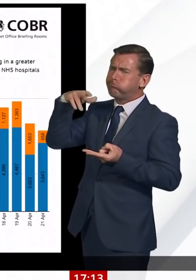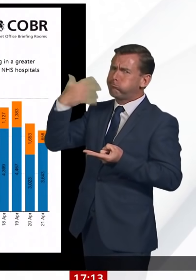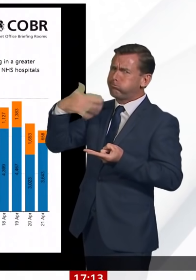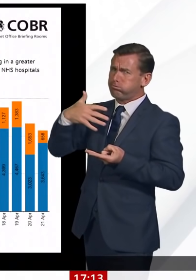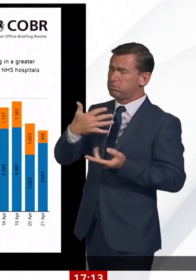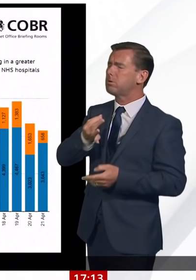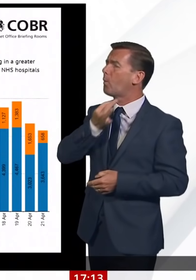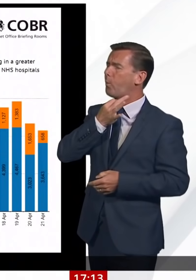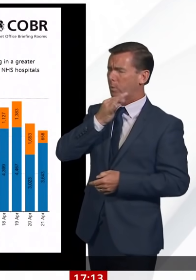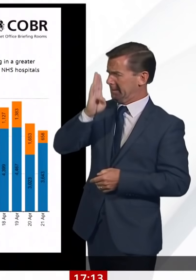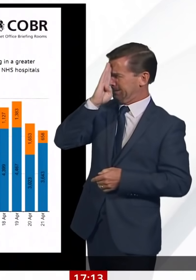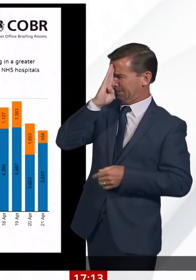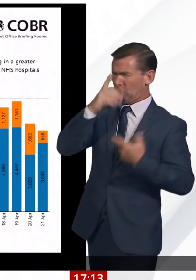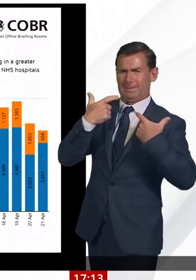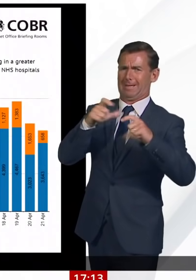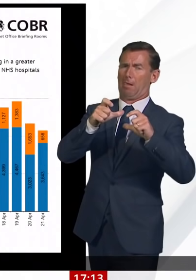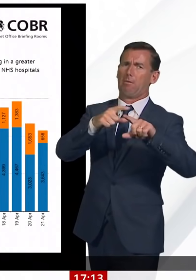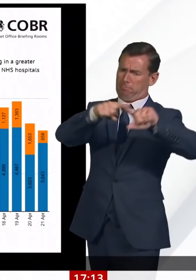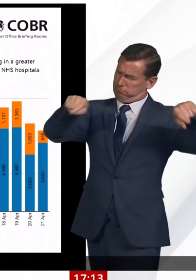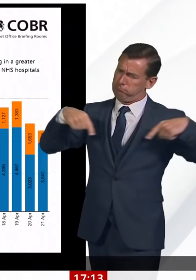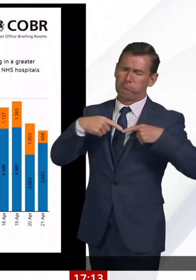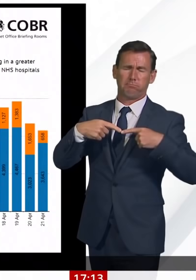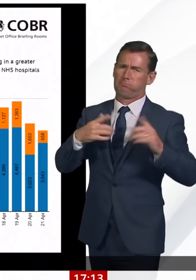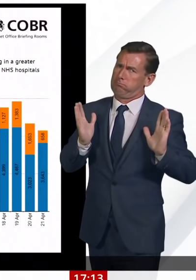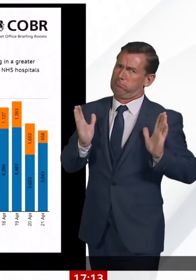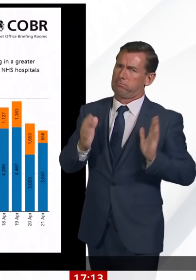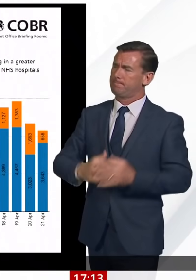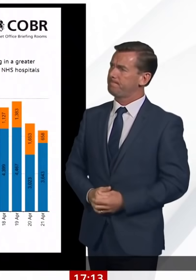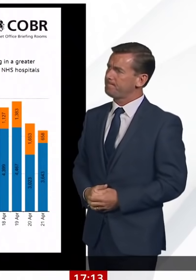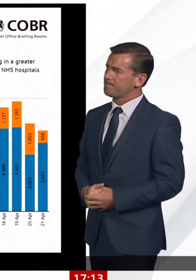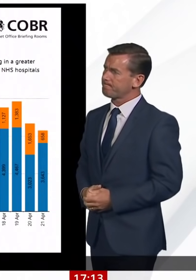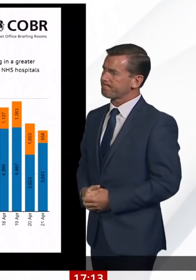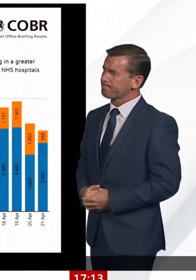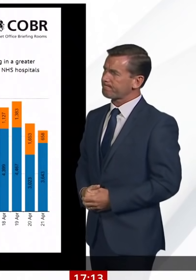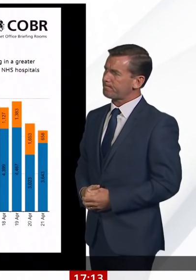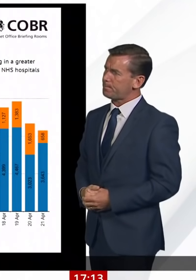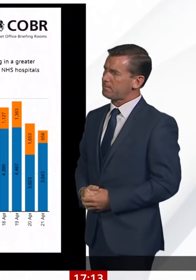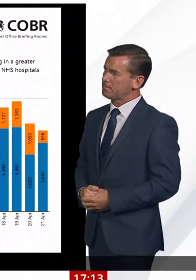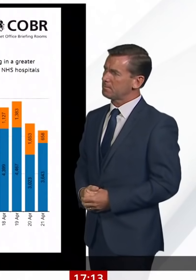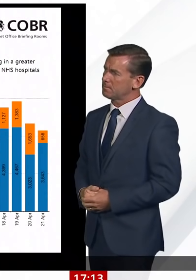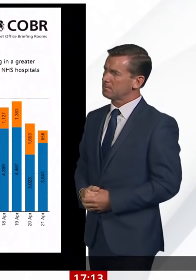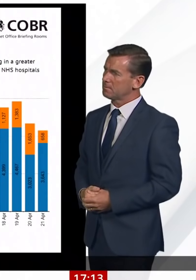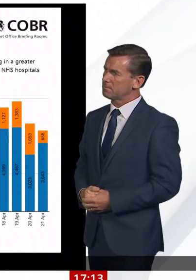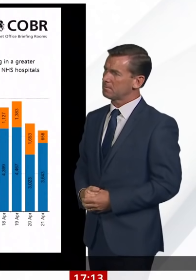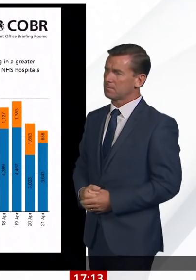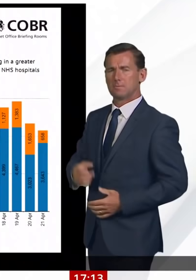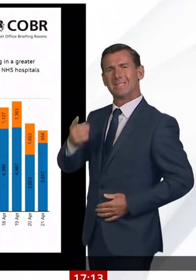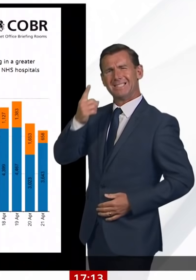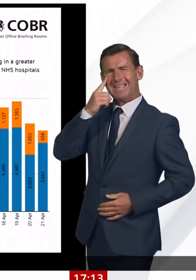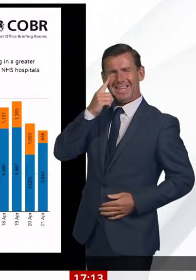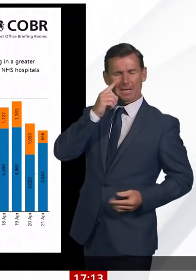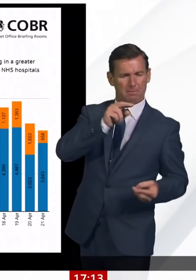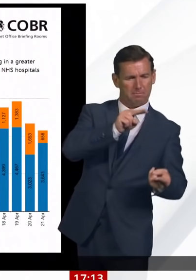danger that we must take very seriously indeed. You will see, as the slide progresses from left to